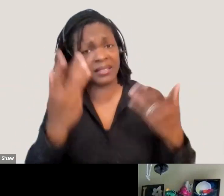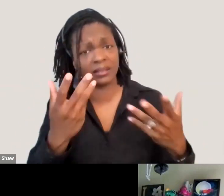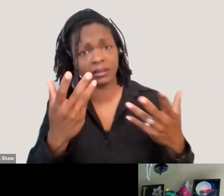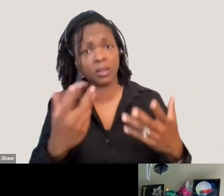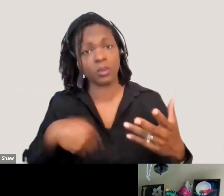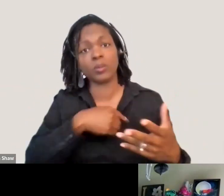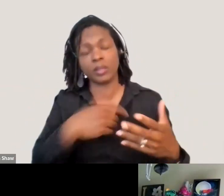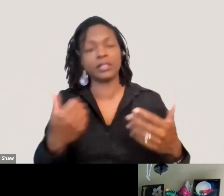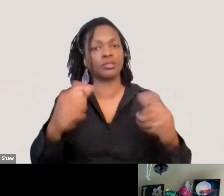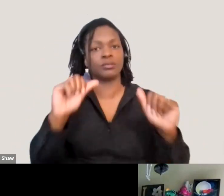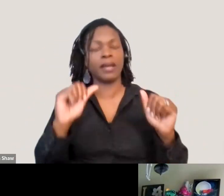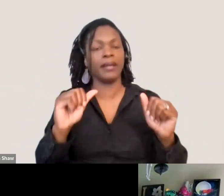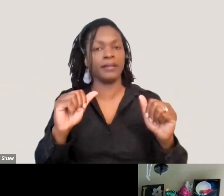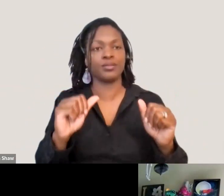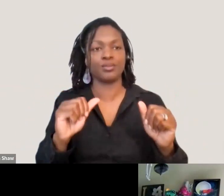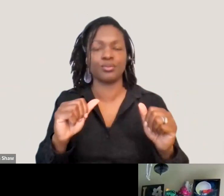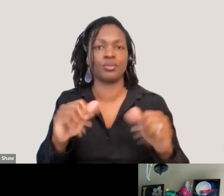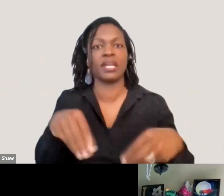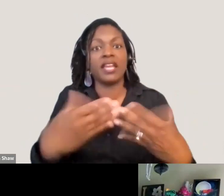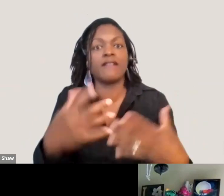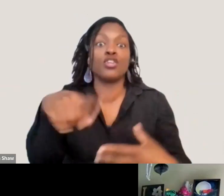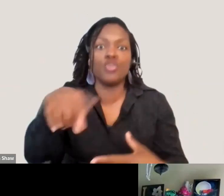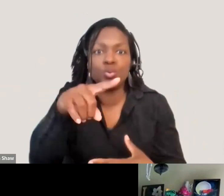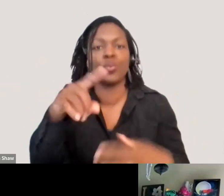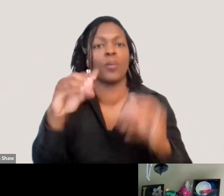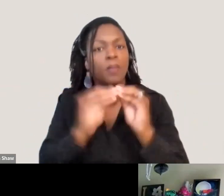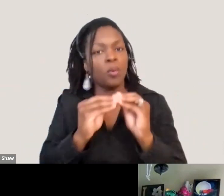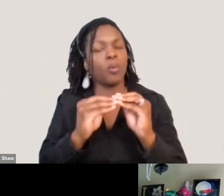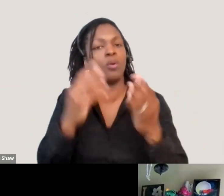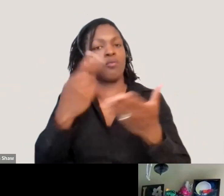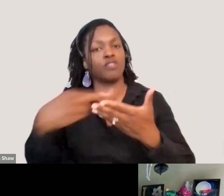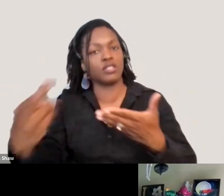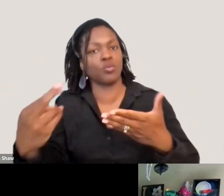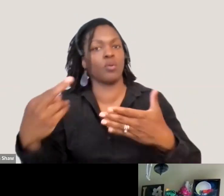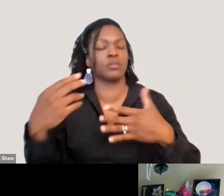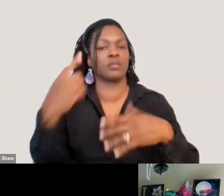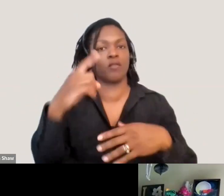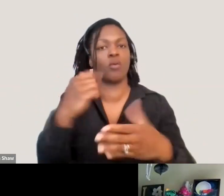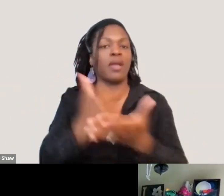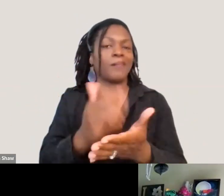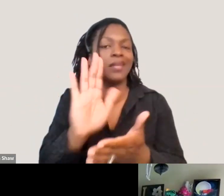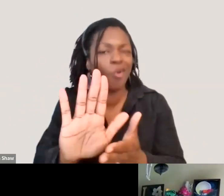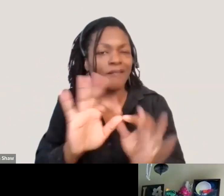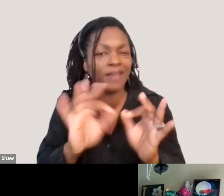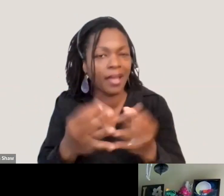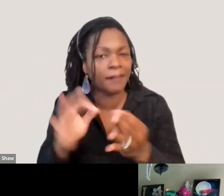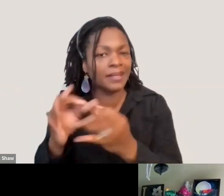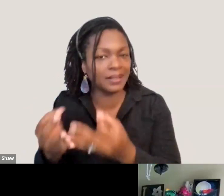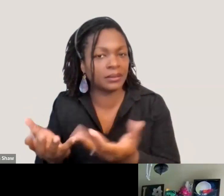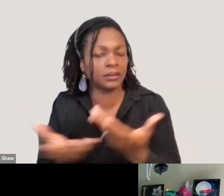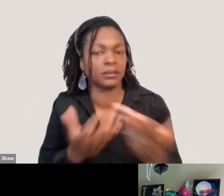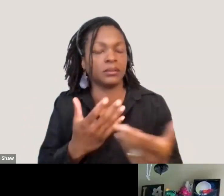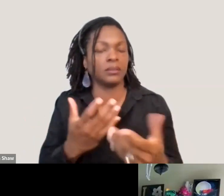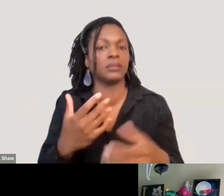to give you more references to help your families. And of course, there's there's the